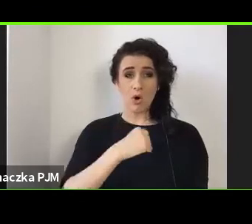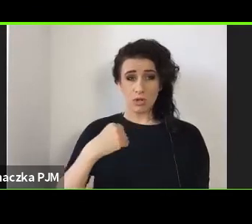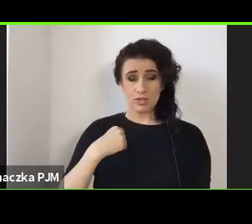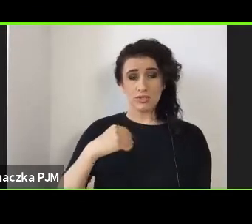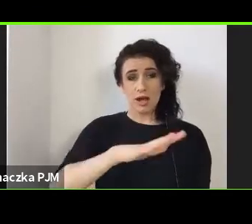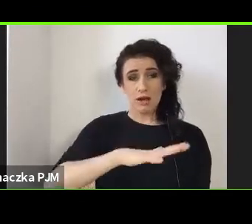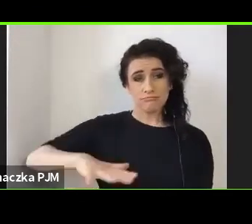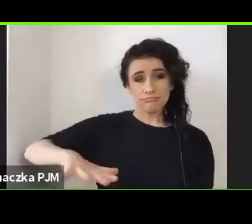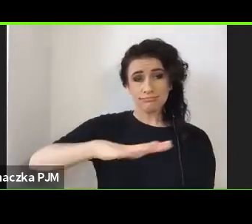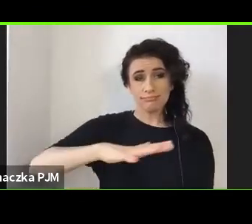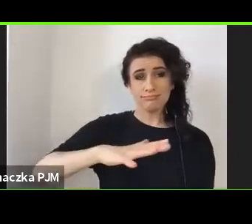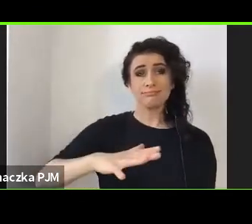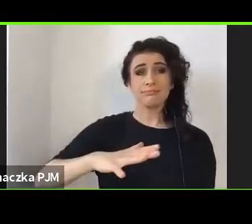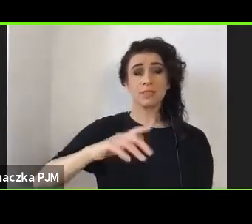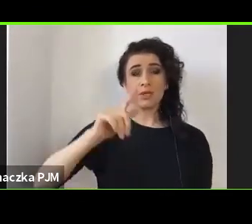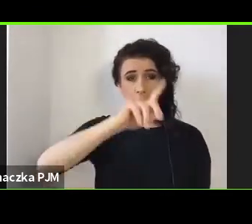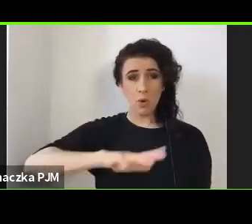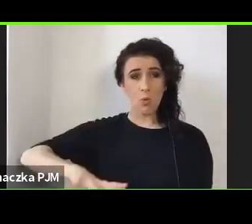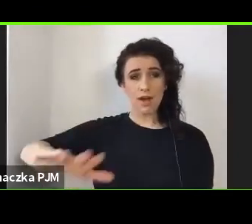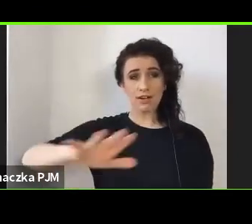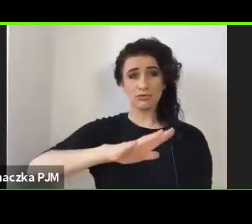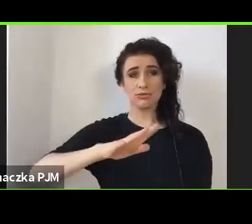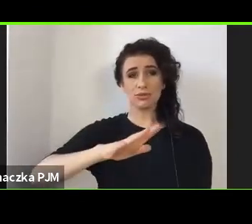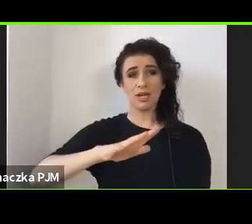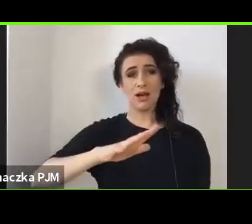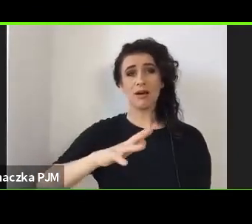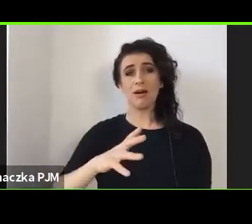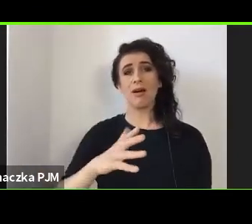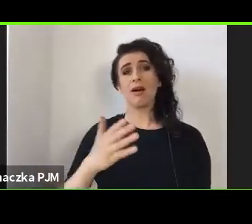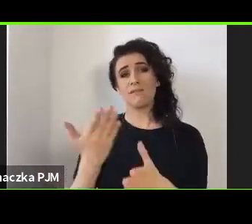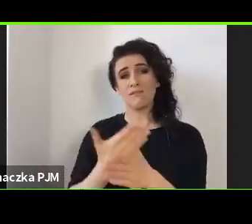90 different countries. And in